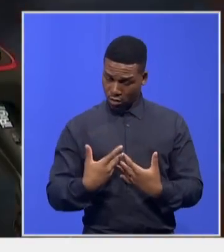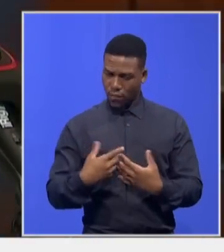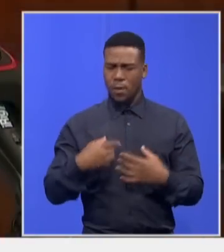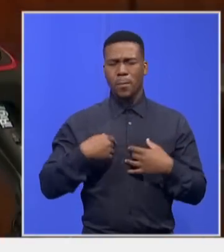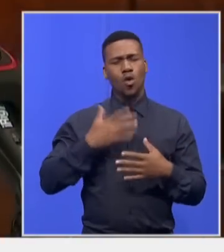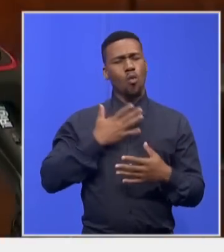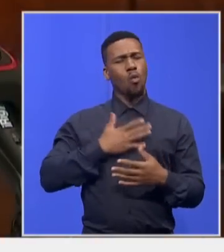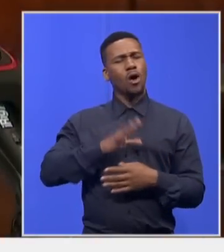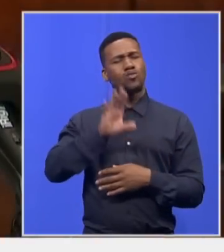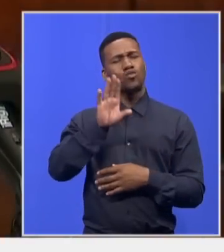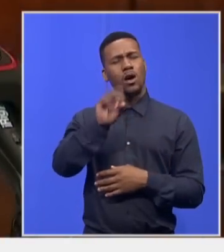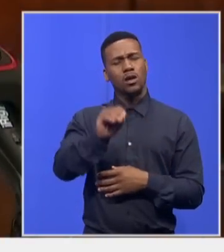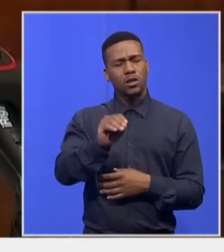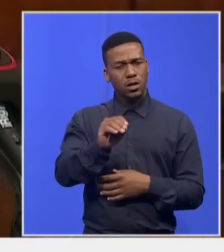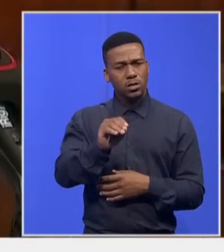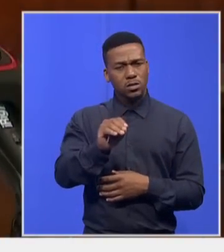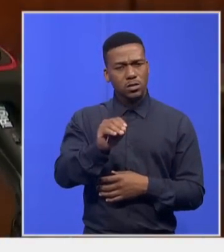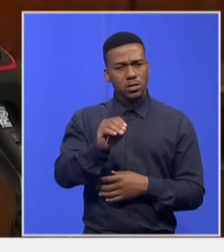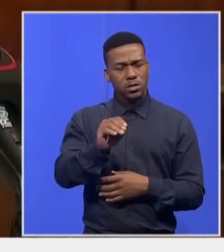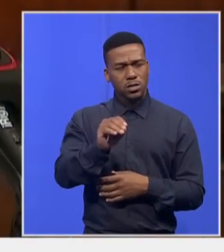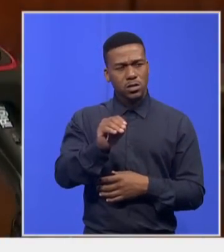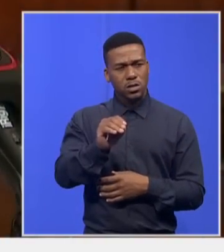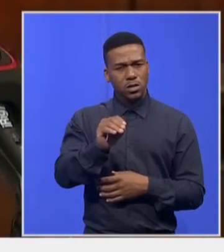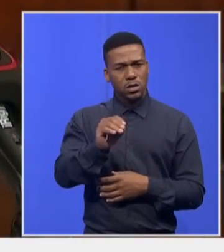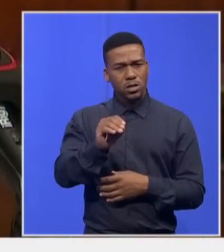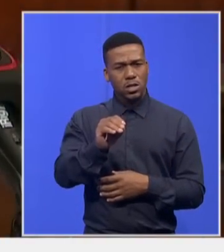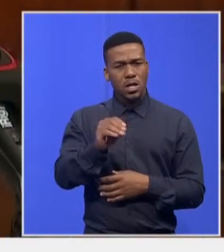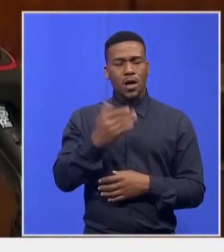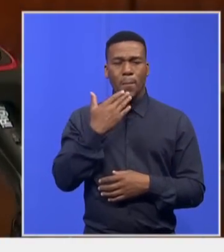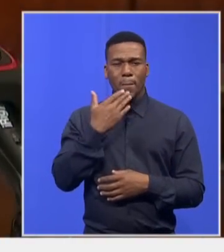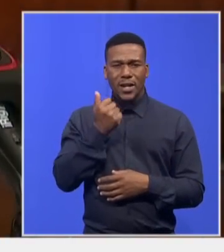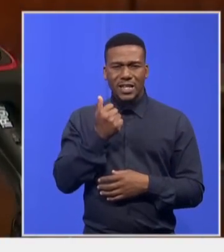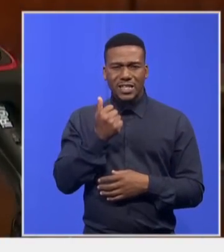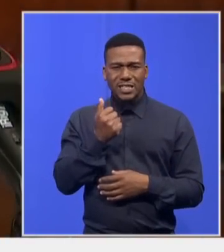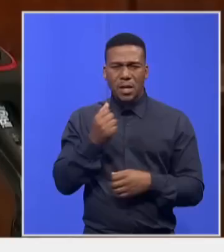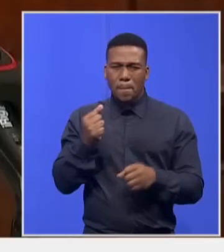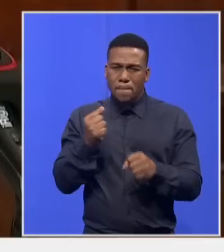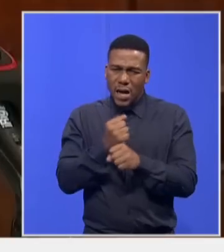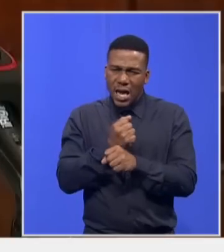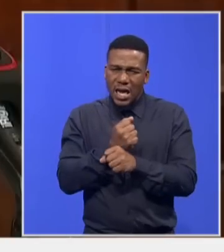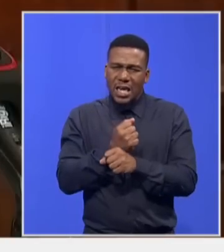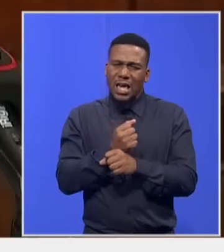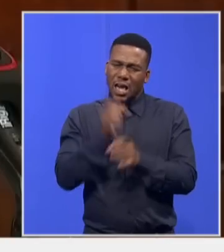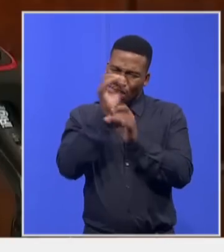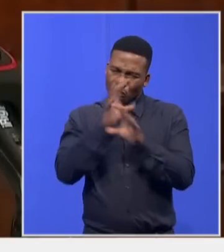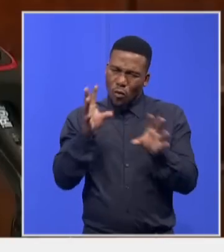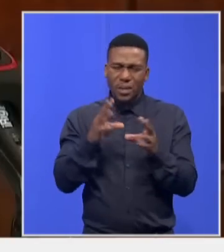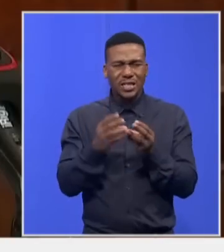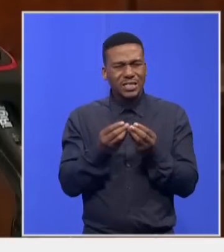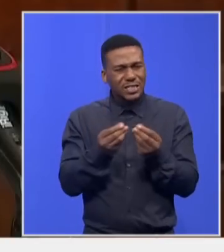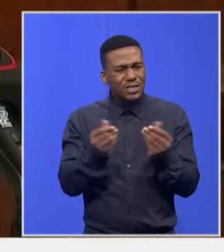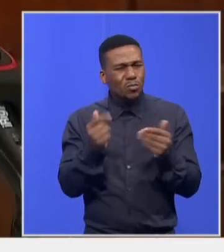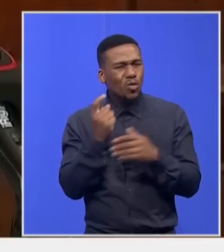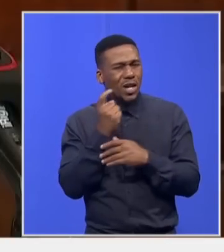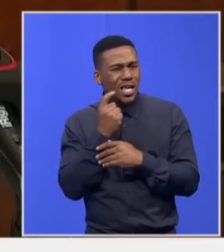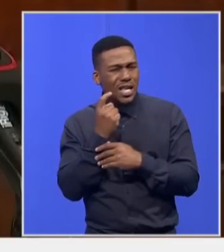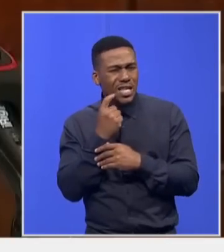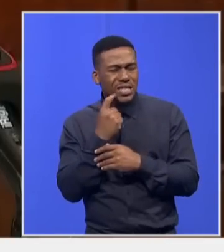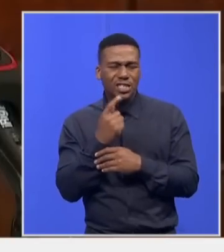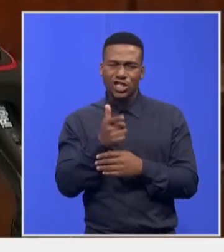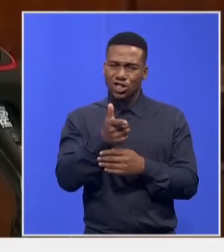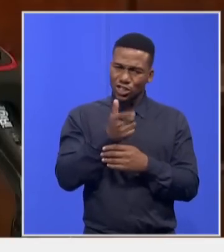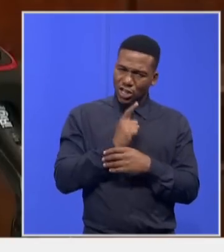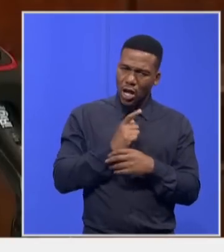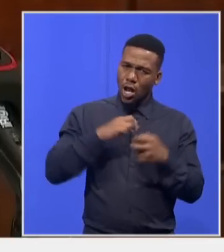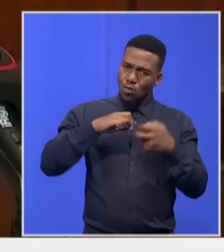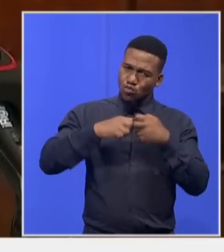just ask if you could simplify this for the normal person out there on the street. What are the problems, or